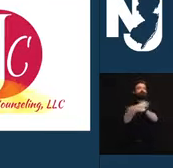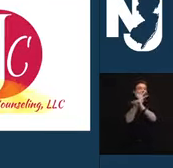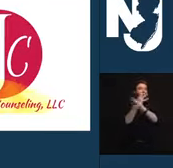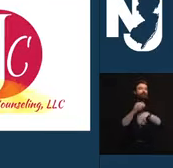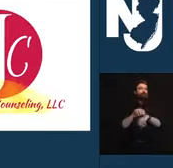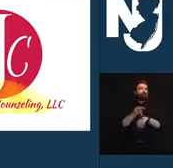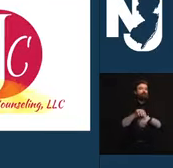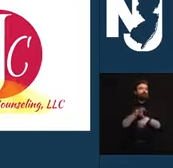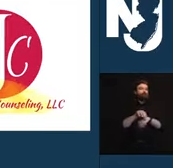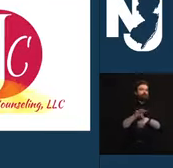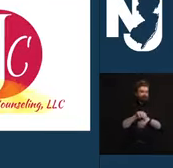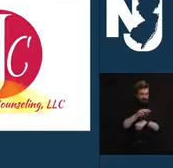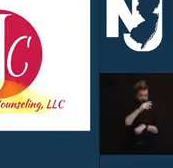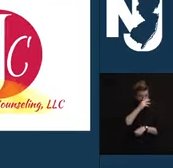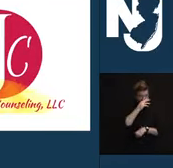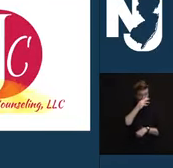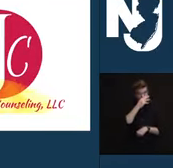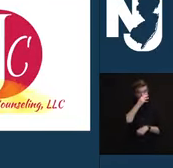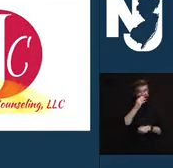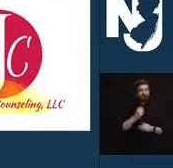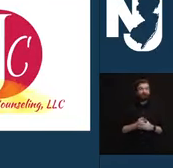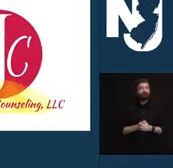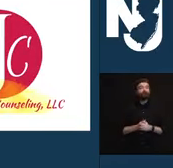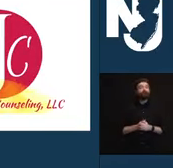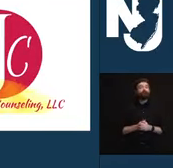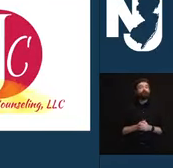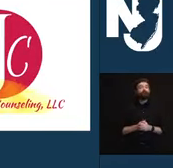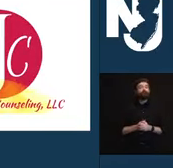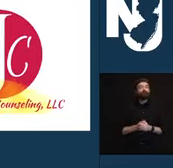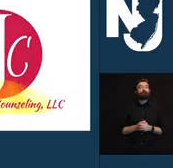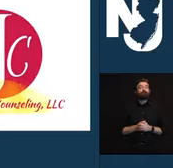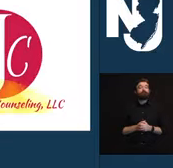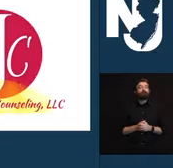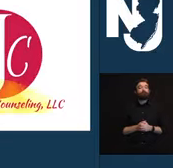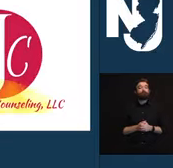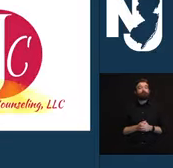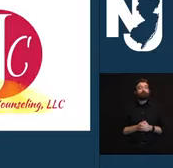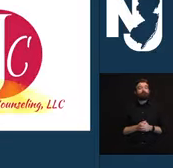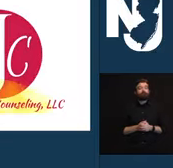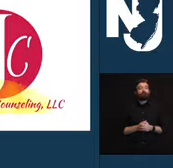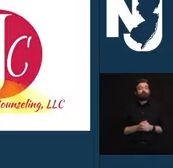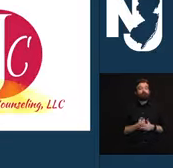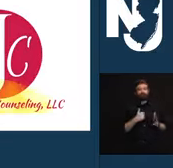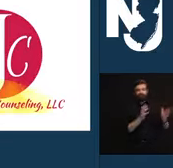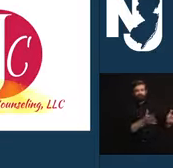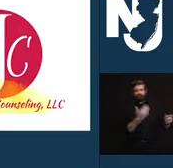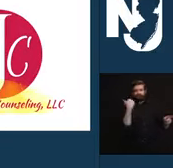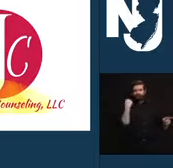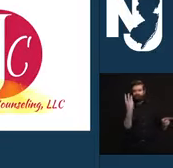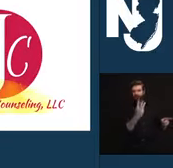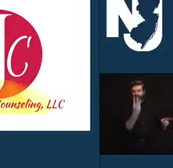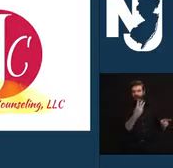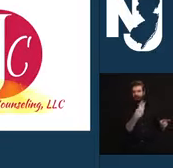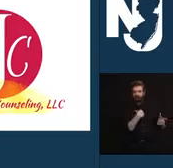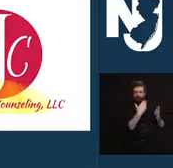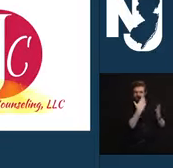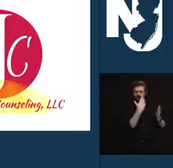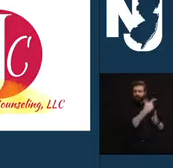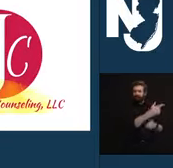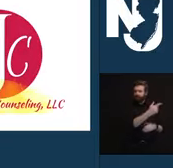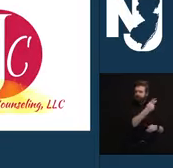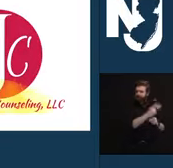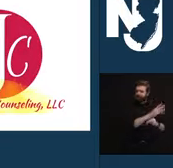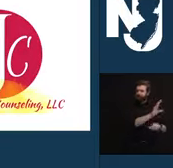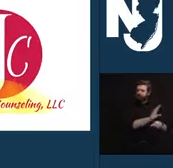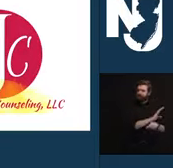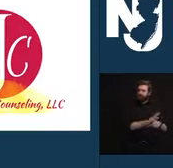possible. I had the opportunity to check in with Melissa on Wednesday and to thank her for keeping Morning Joy in a place where it can keep